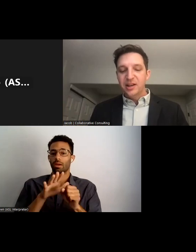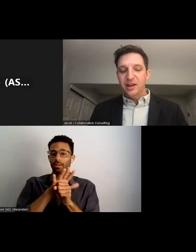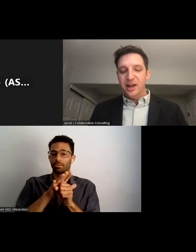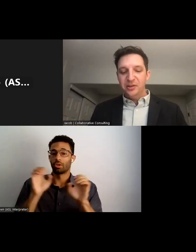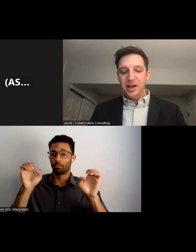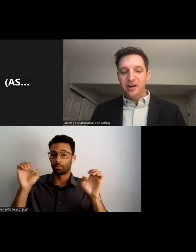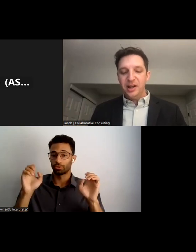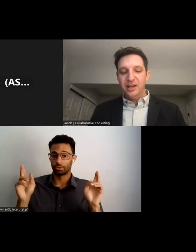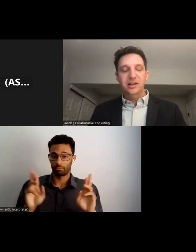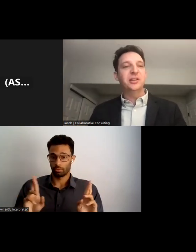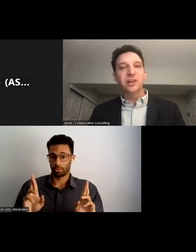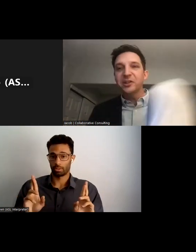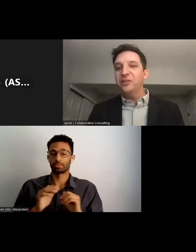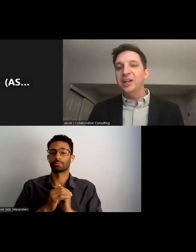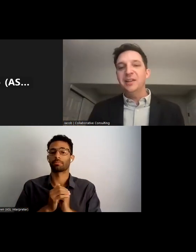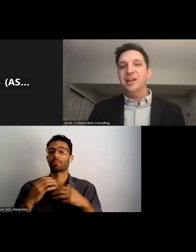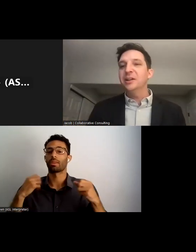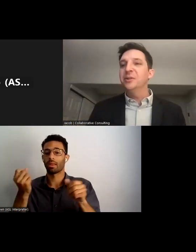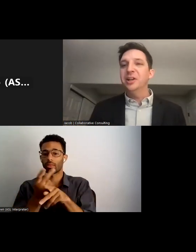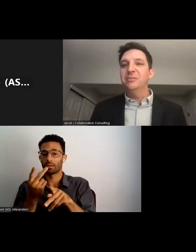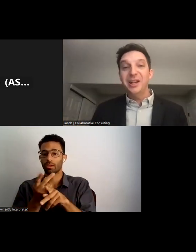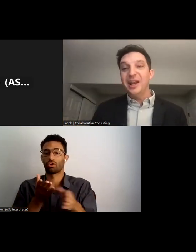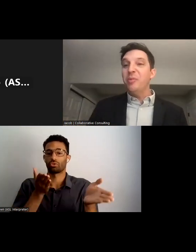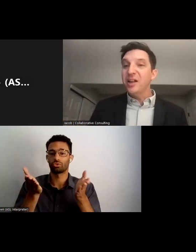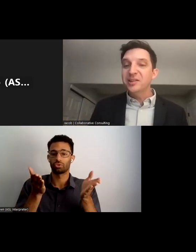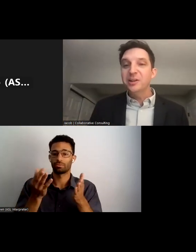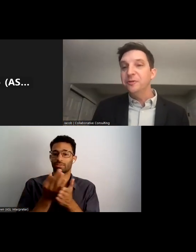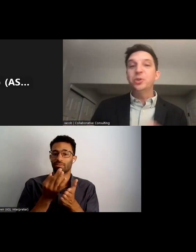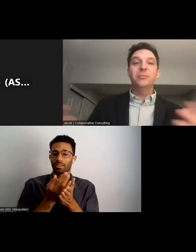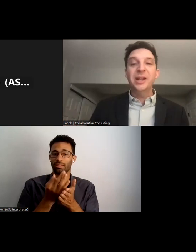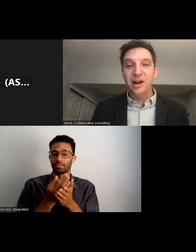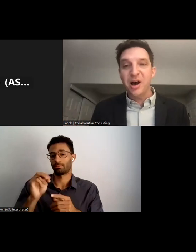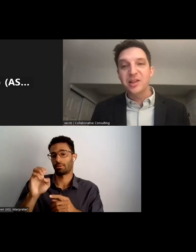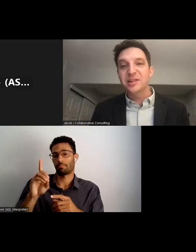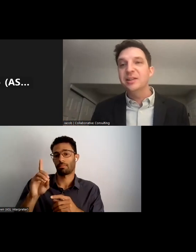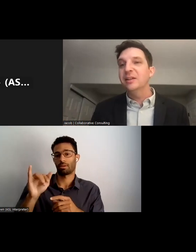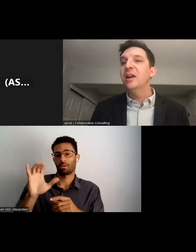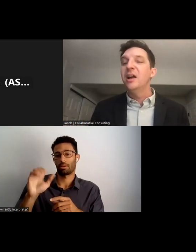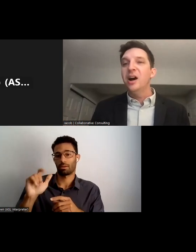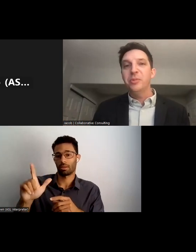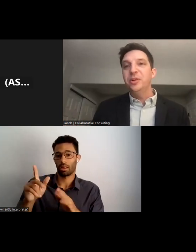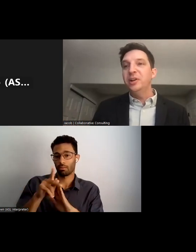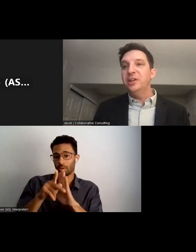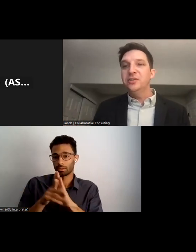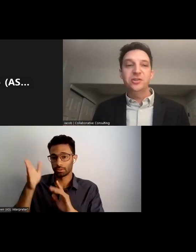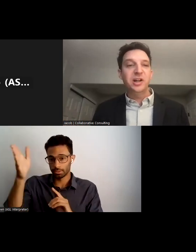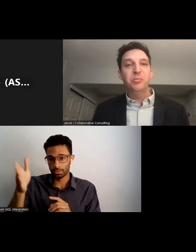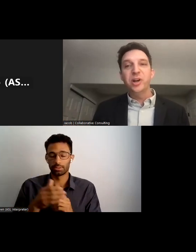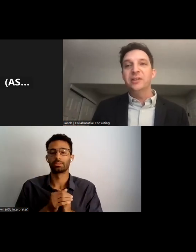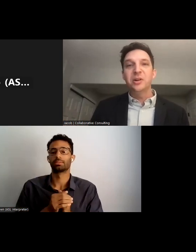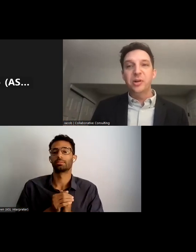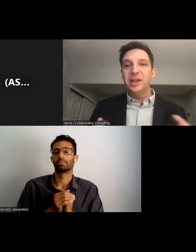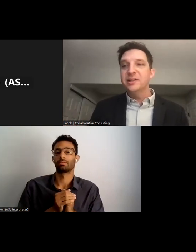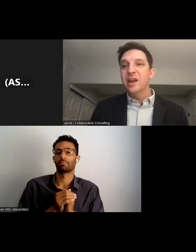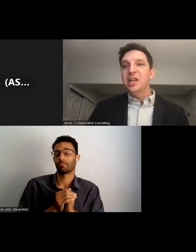preparedness, healthcare and service financing, including Medi-Cal policy or future Medi-Cal policies, and opportunities to try to